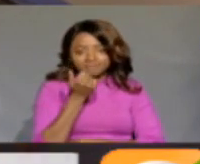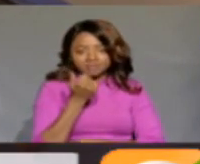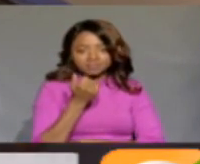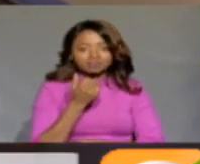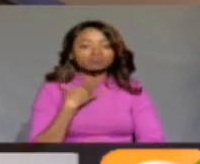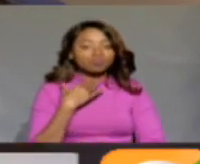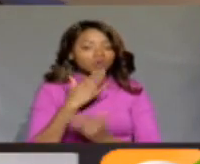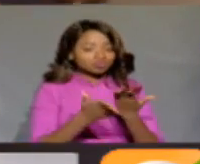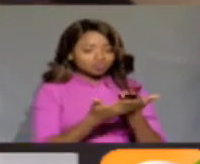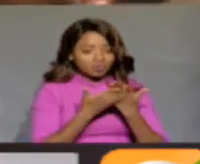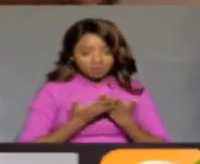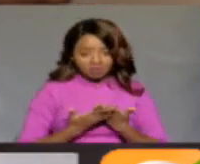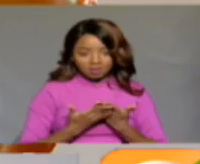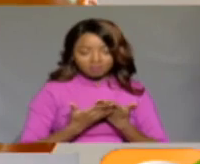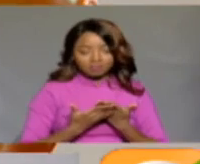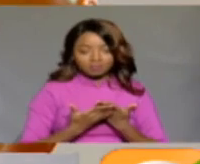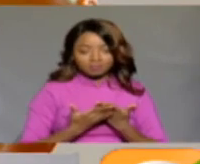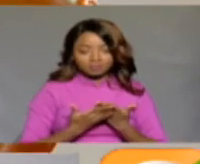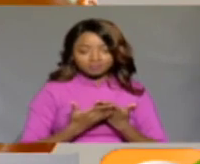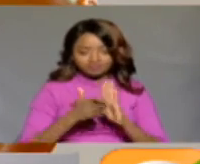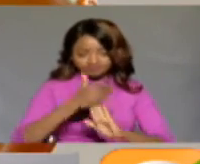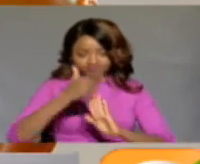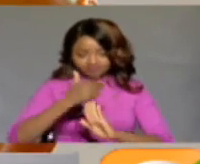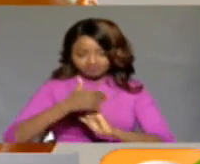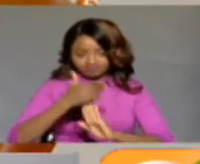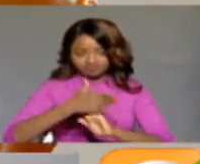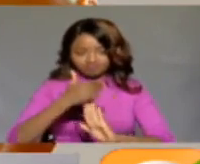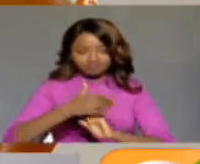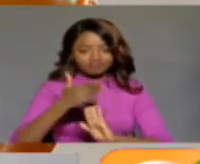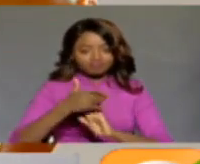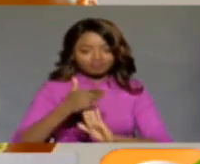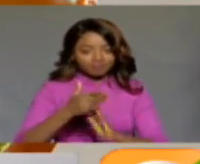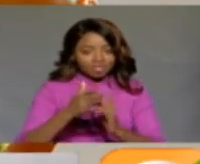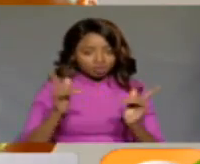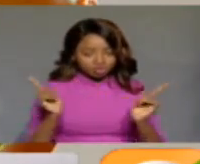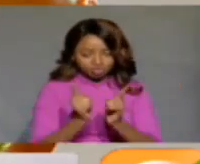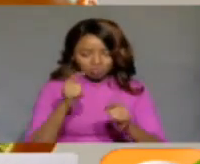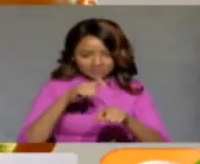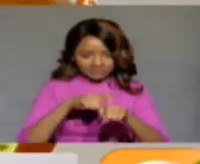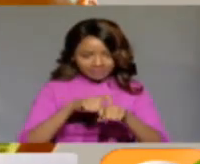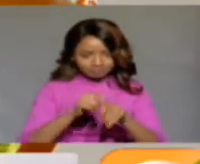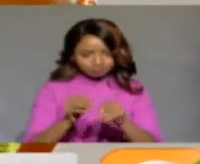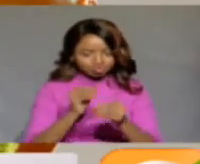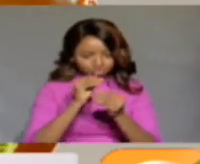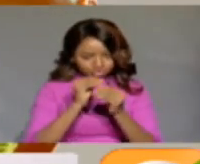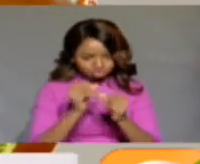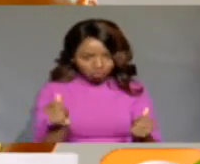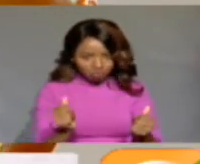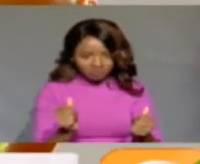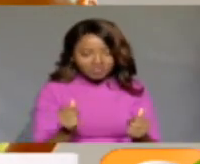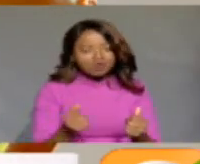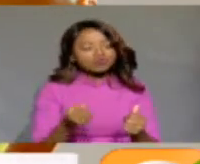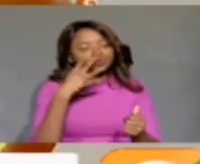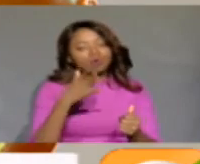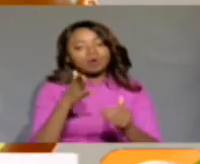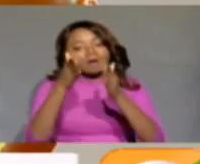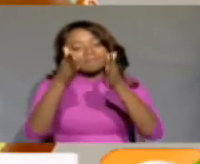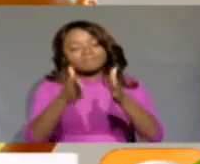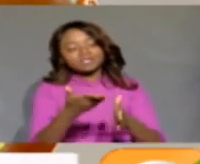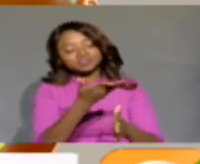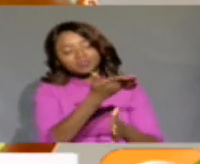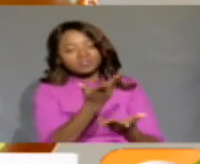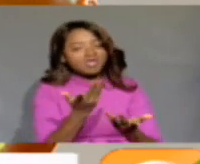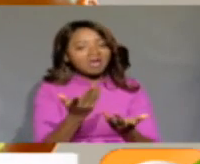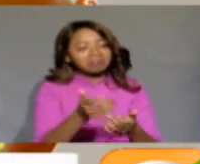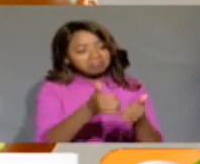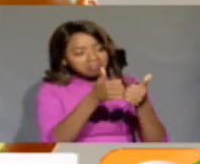to fast track these matters, get done with them, so that we can know that the person who is serving us,